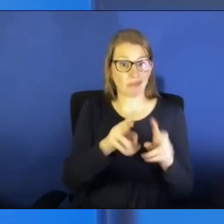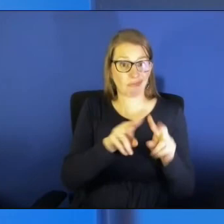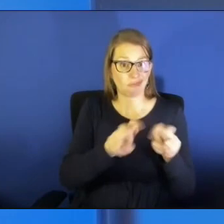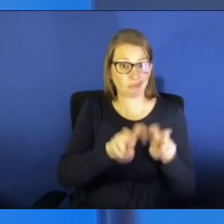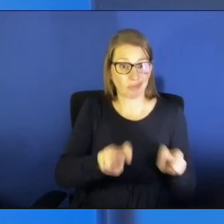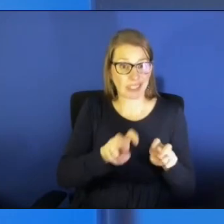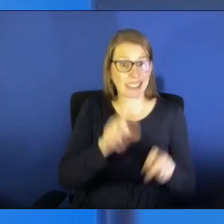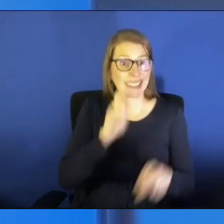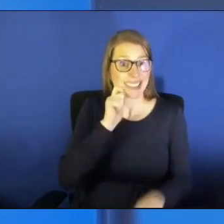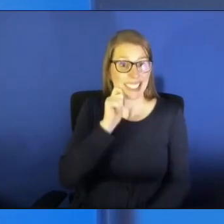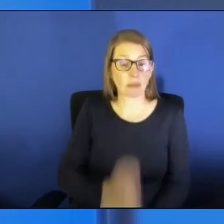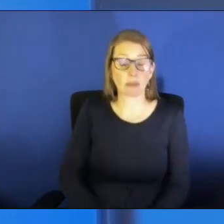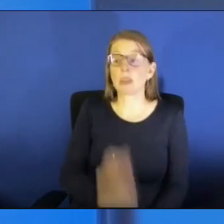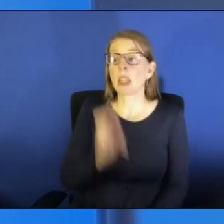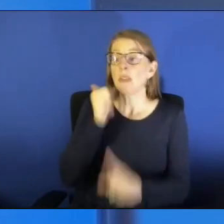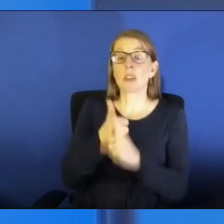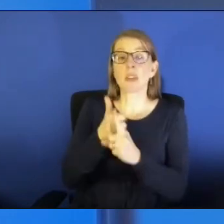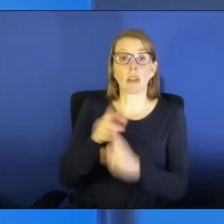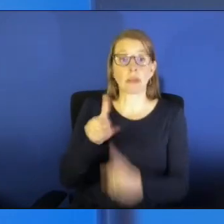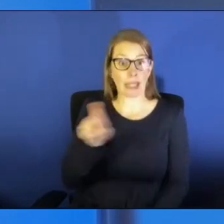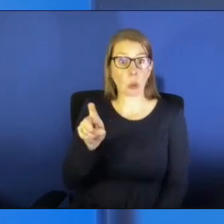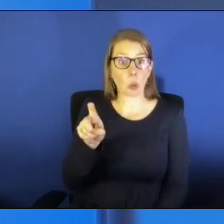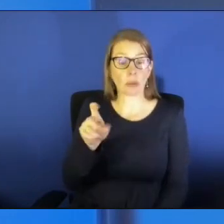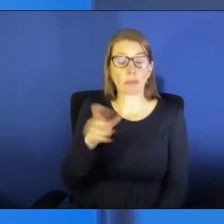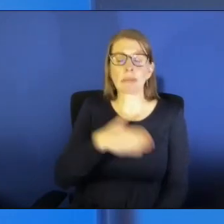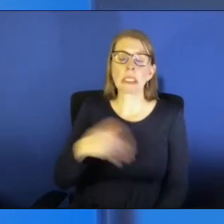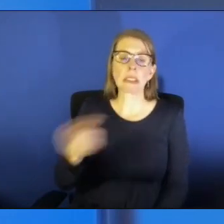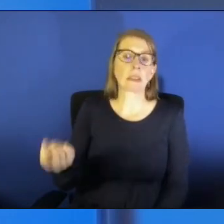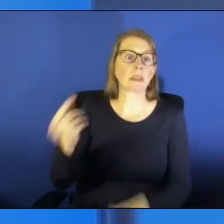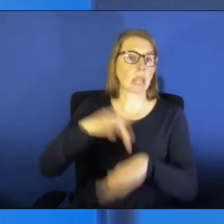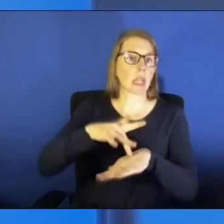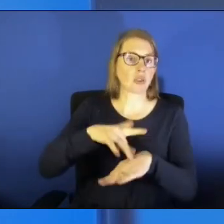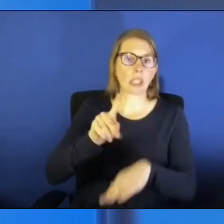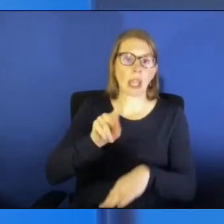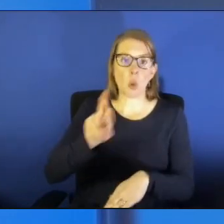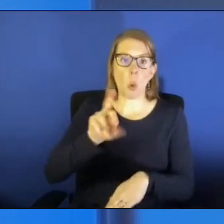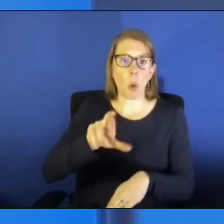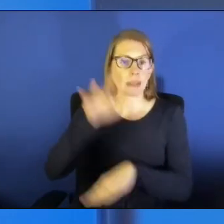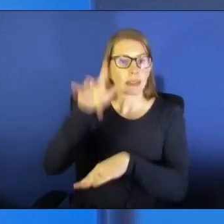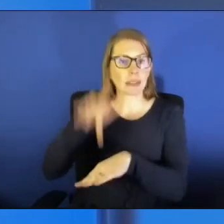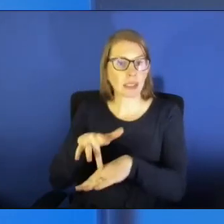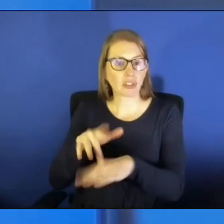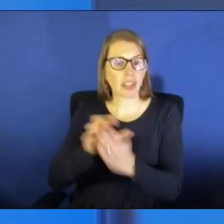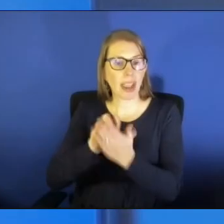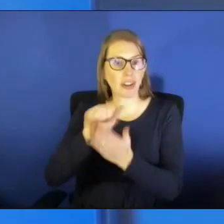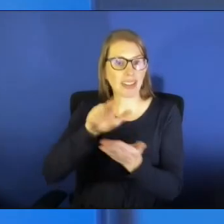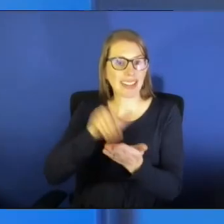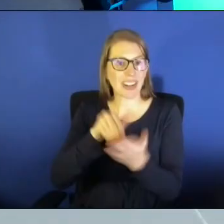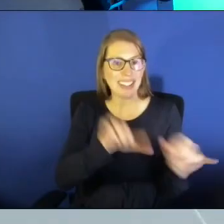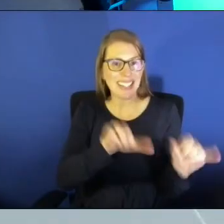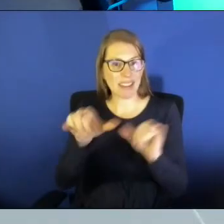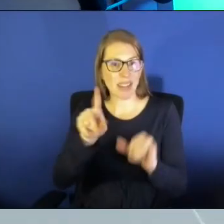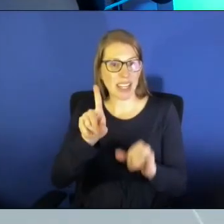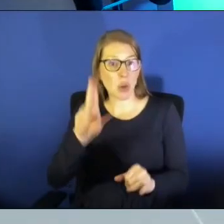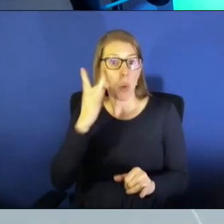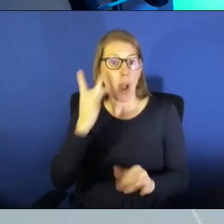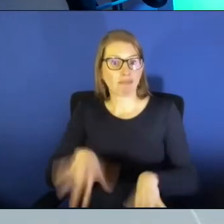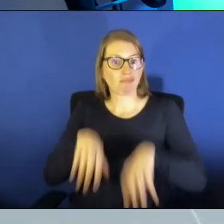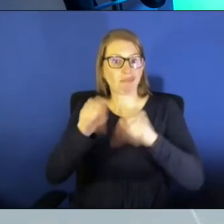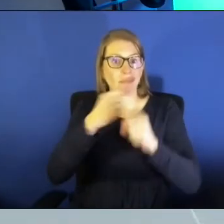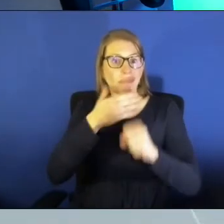if you are diagnosed, come to KU or come to a cancer center like it so you can get the best treatment. All right,